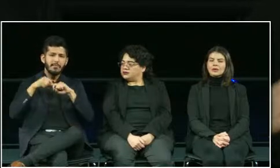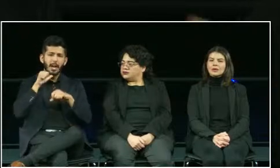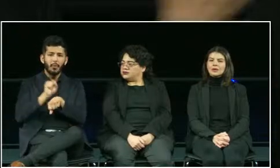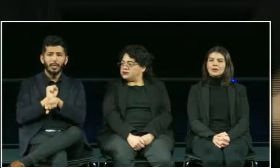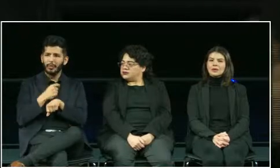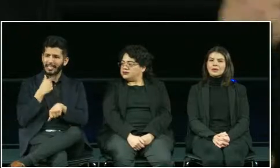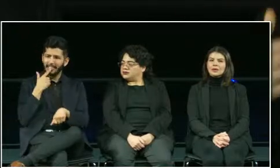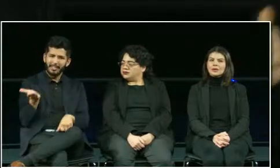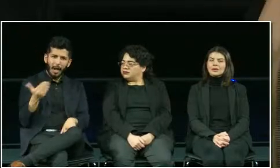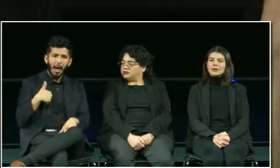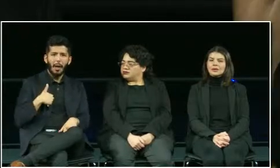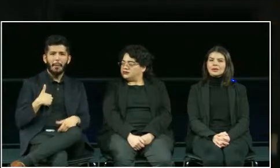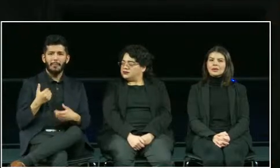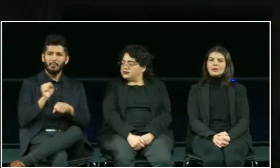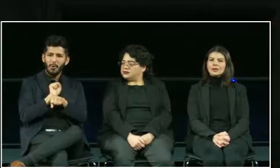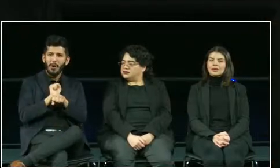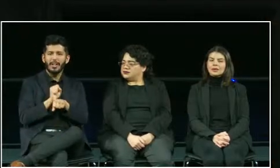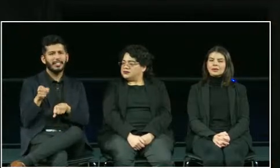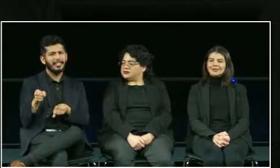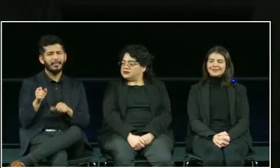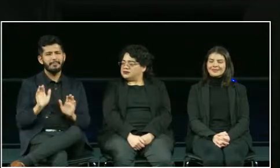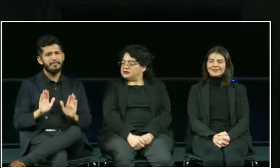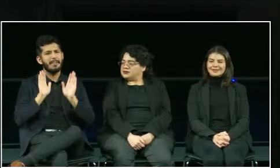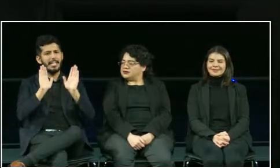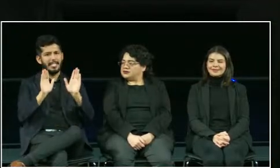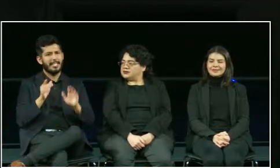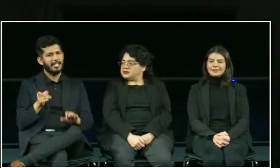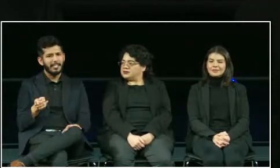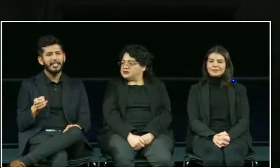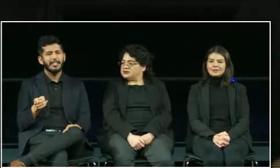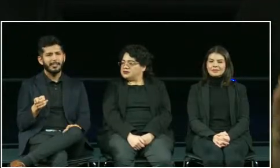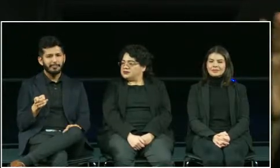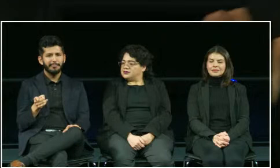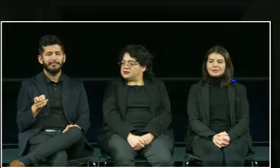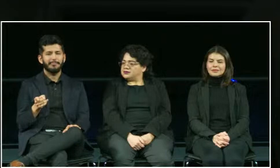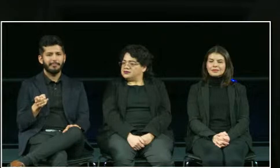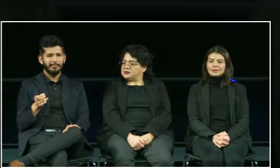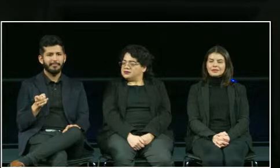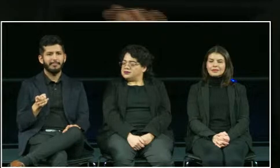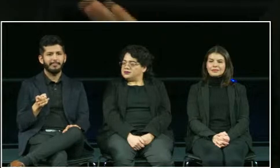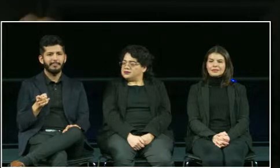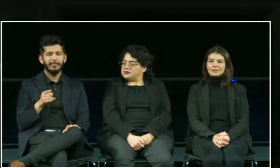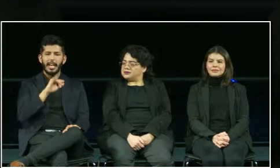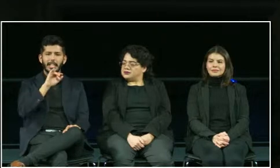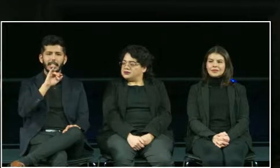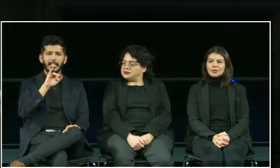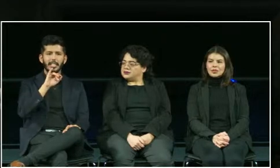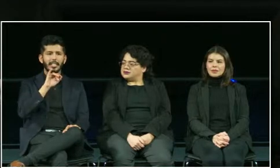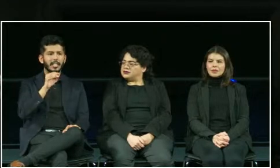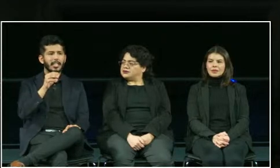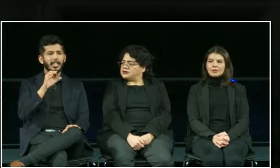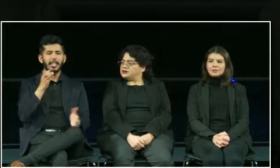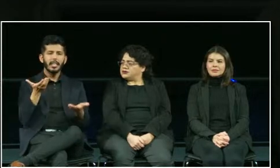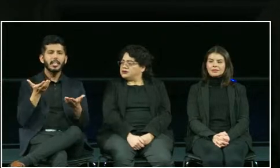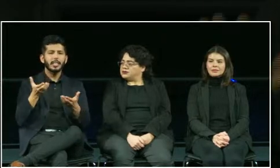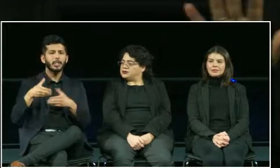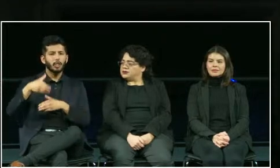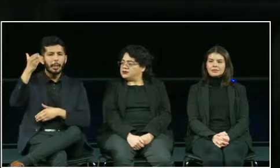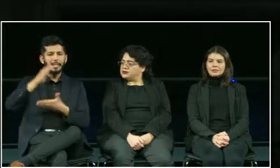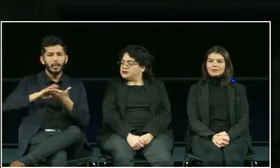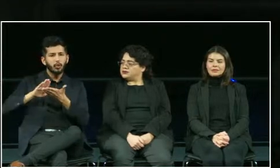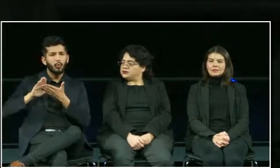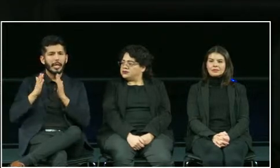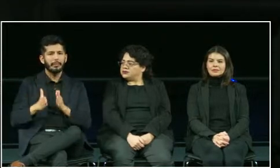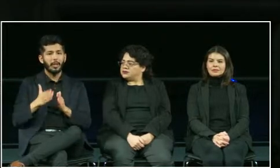come. She's incredible. And the chimney sweep are